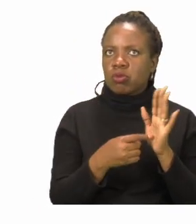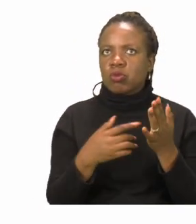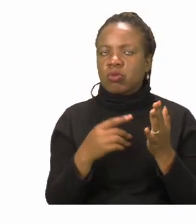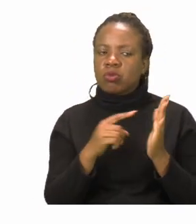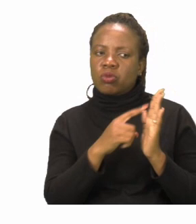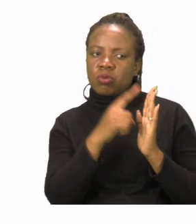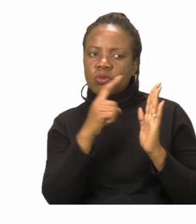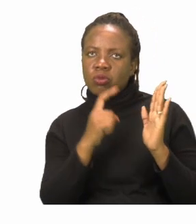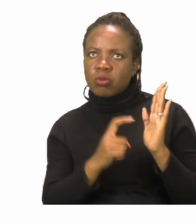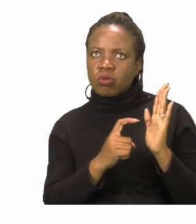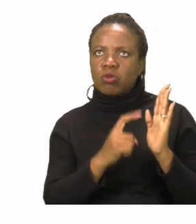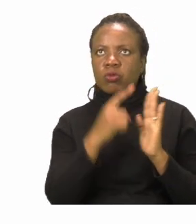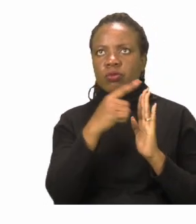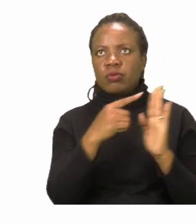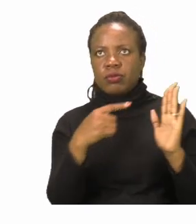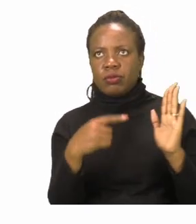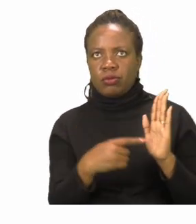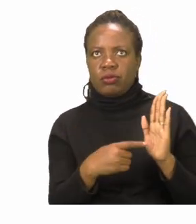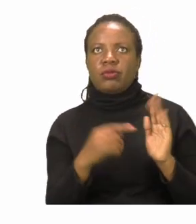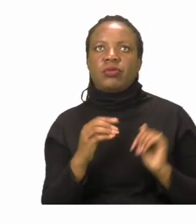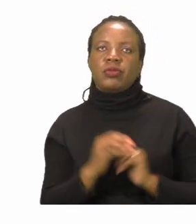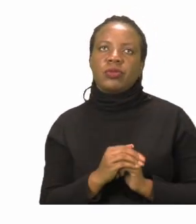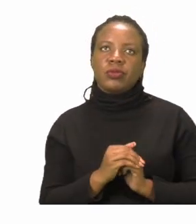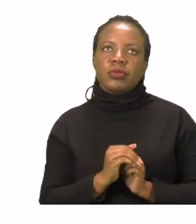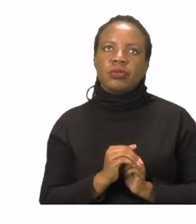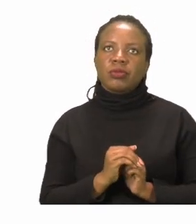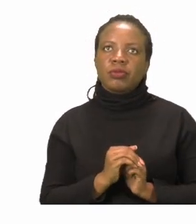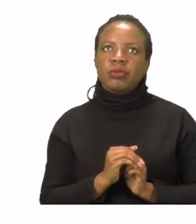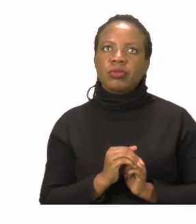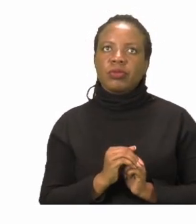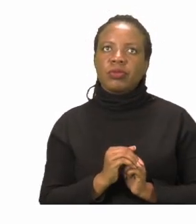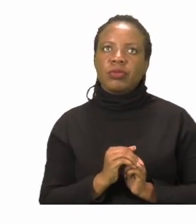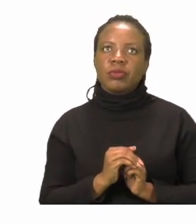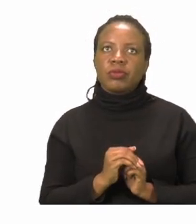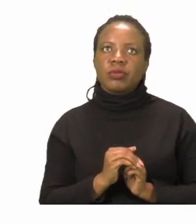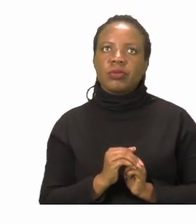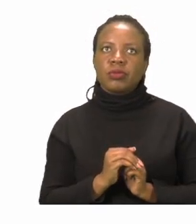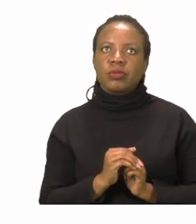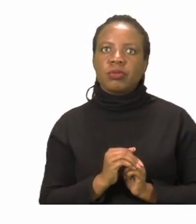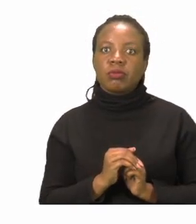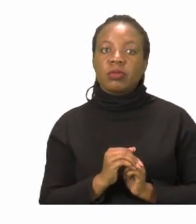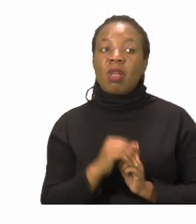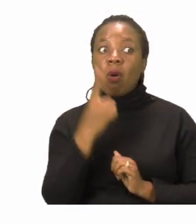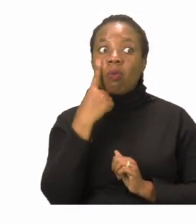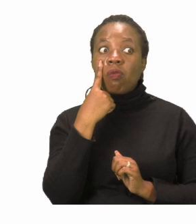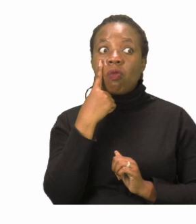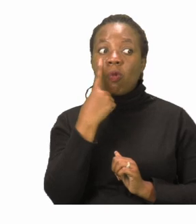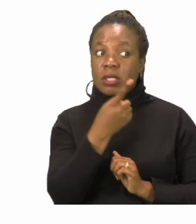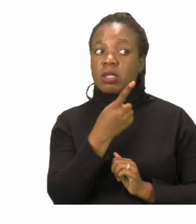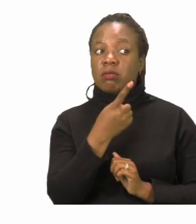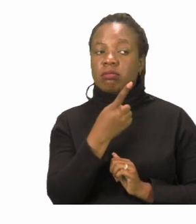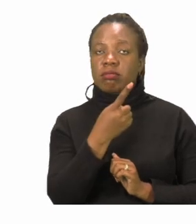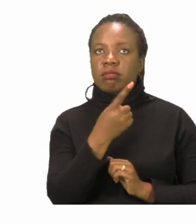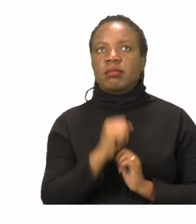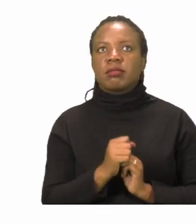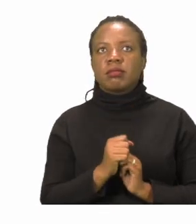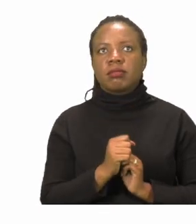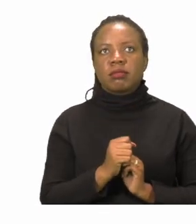question mark, or an exclamation mark. The first one says, watch